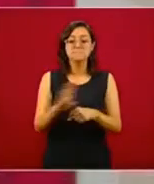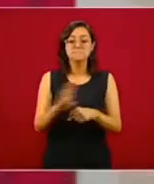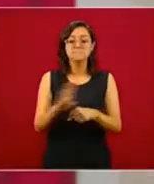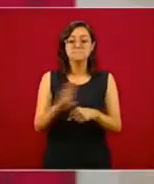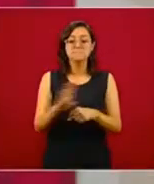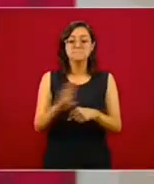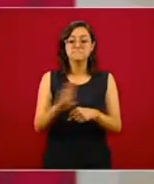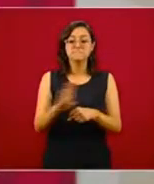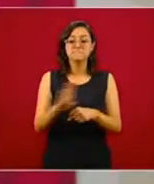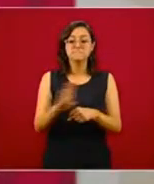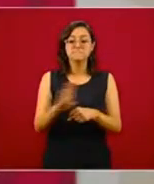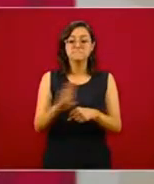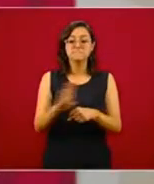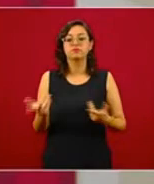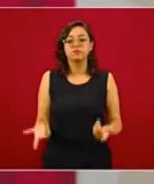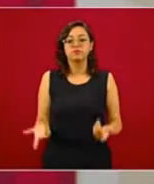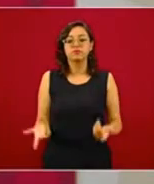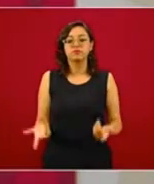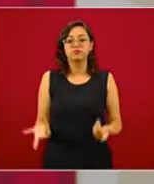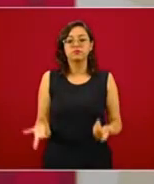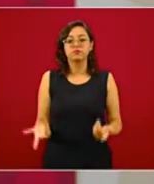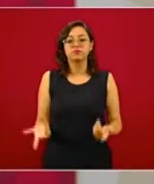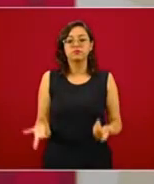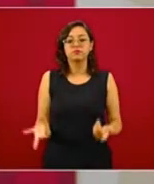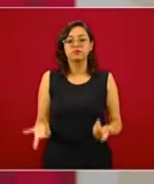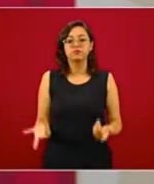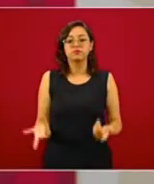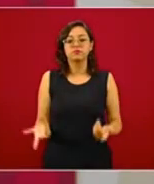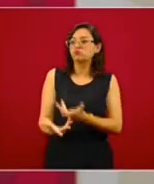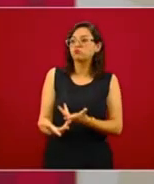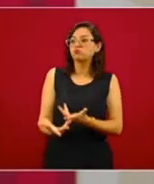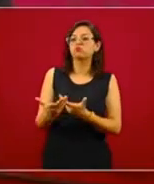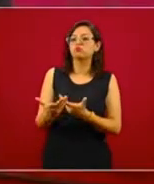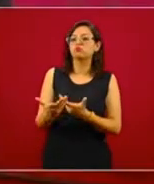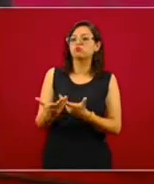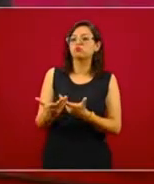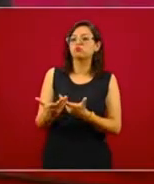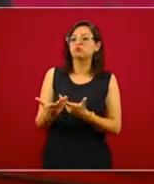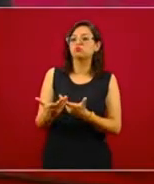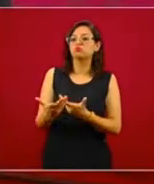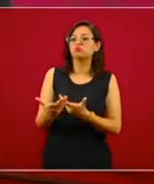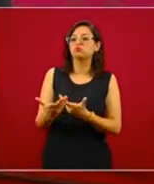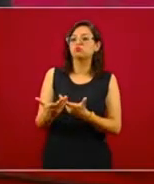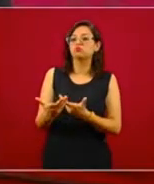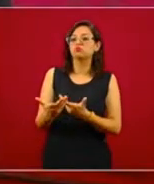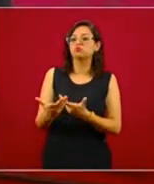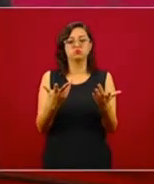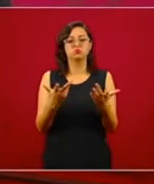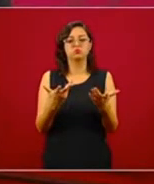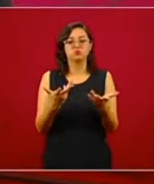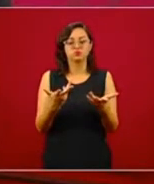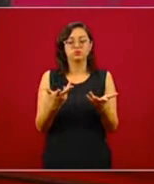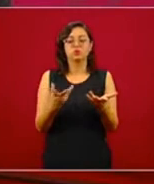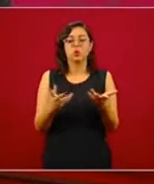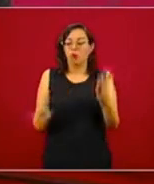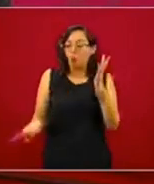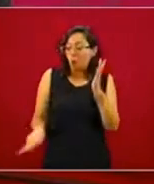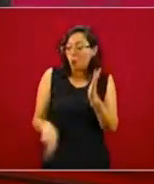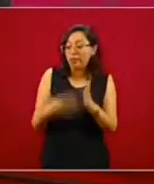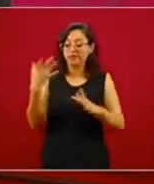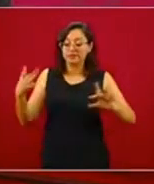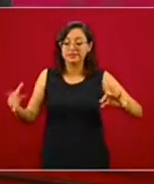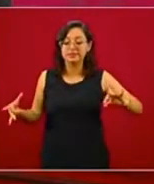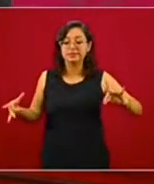One of the great benefits that we have obtained from this distance is that we have